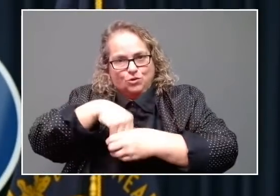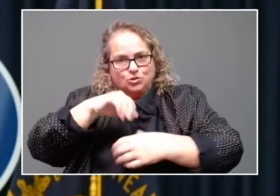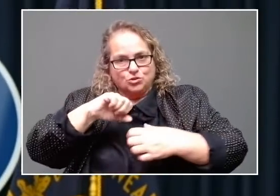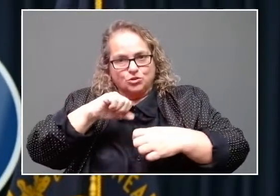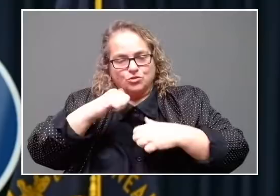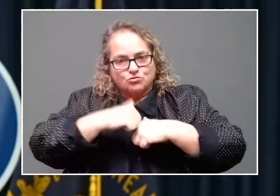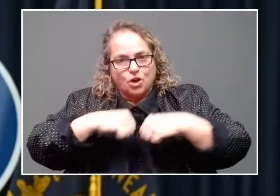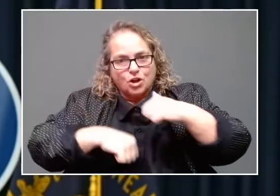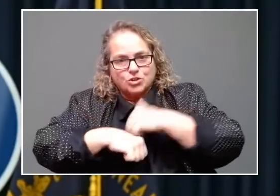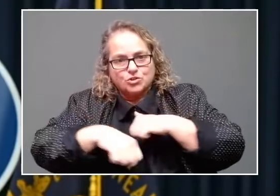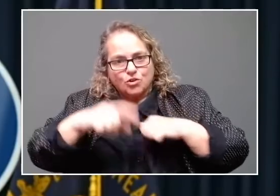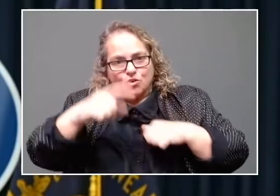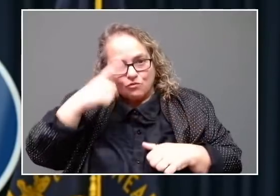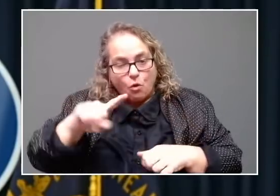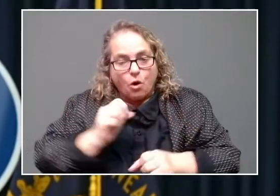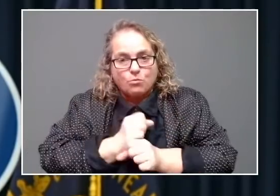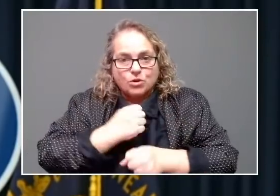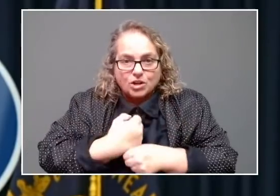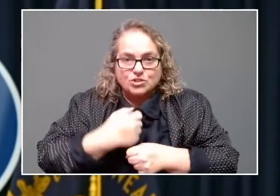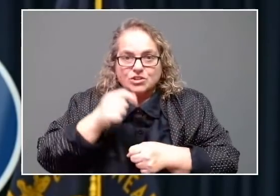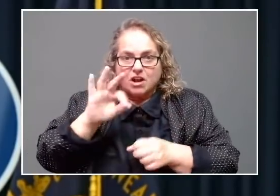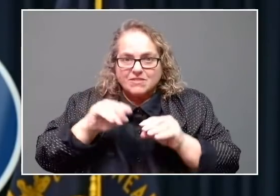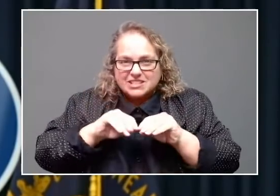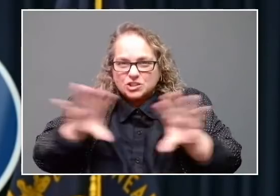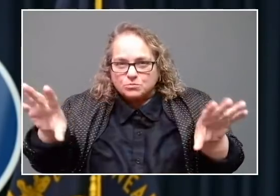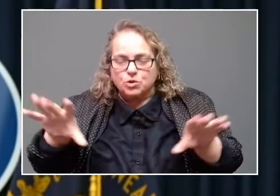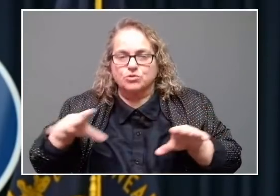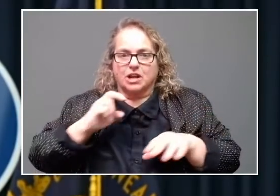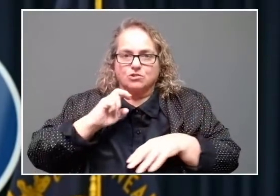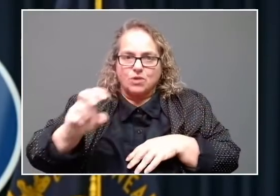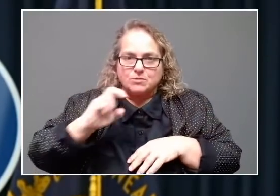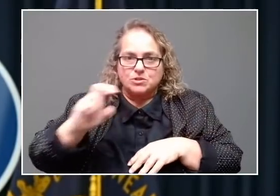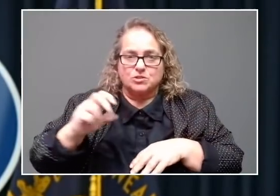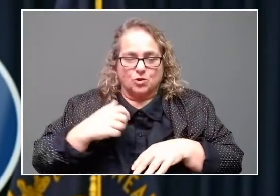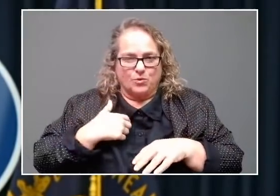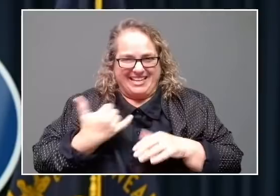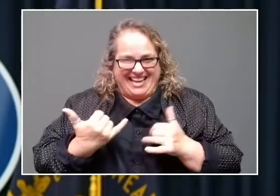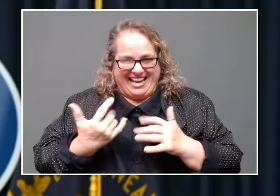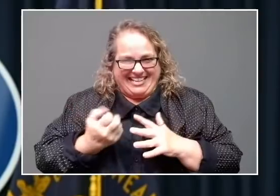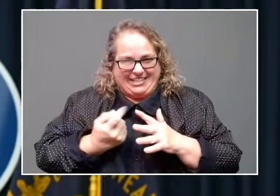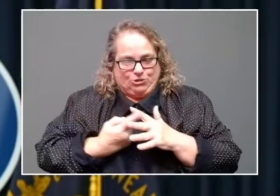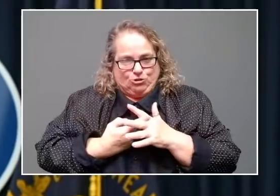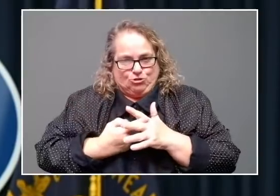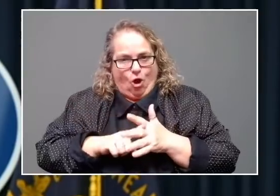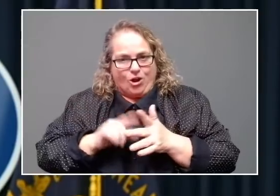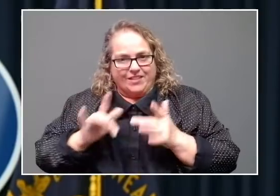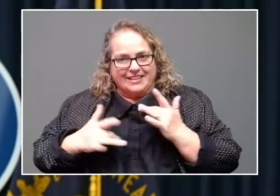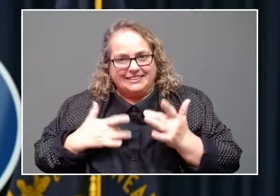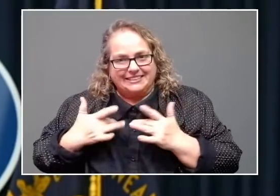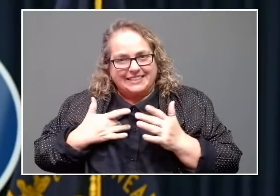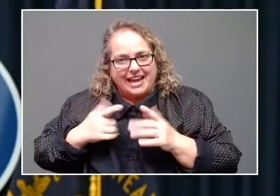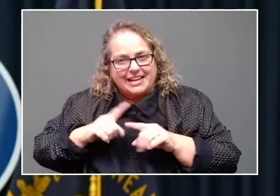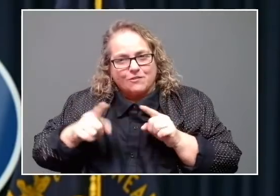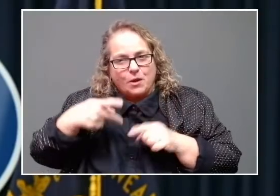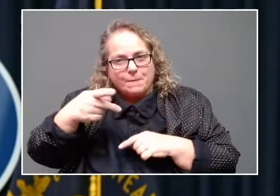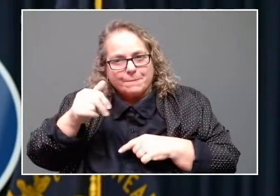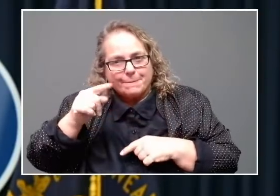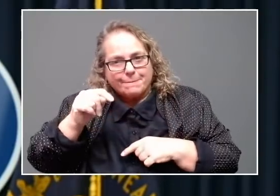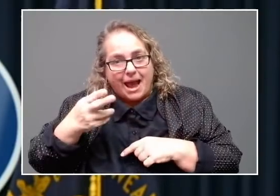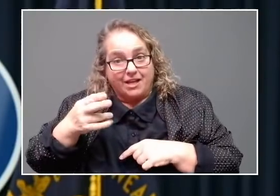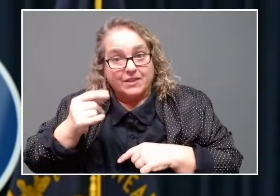and transportation. We're just getting started along this exciting path that could intersect with our automotive, aviation, and